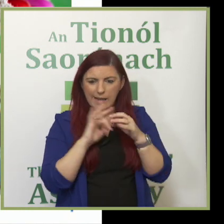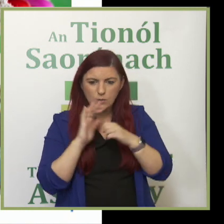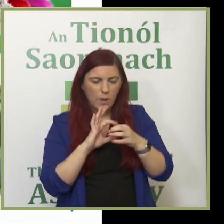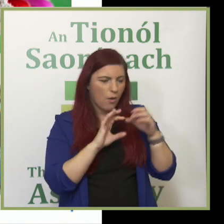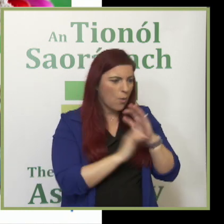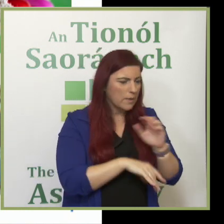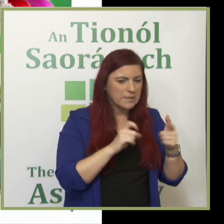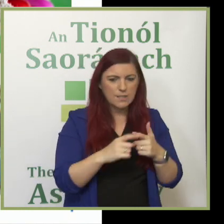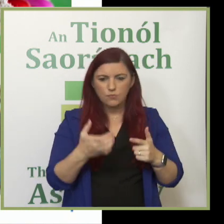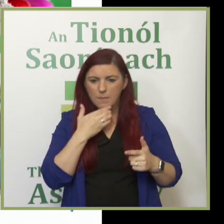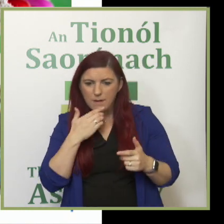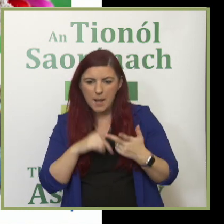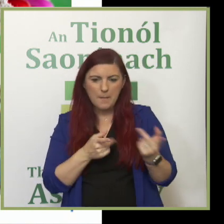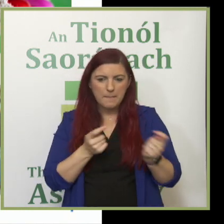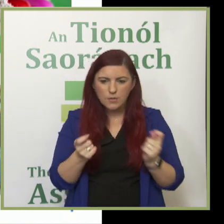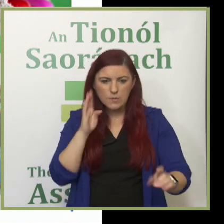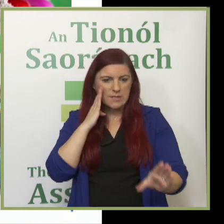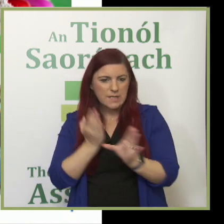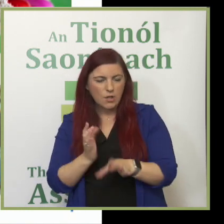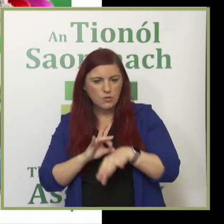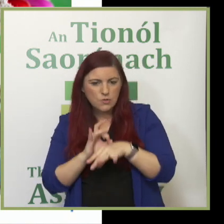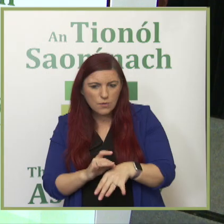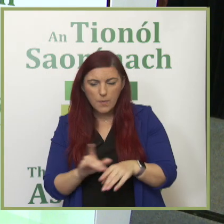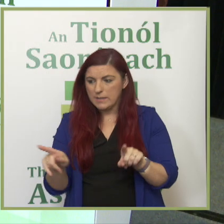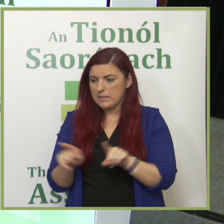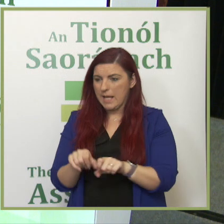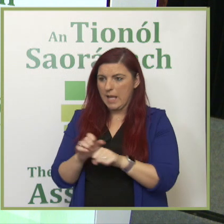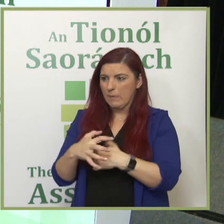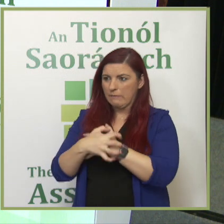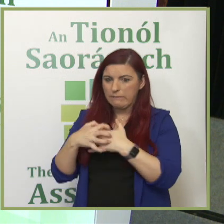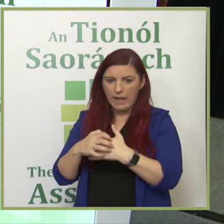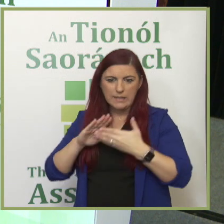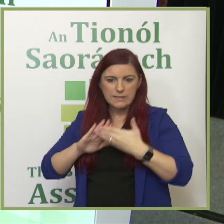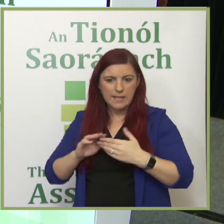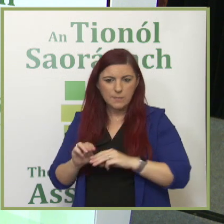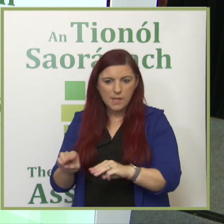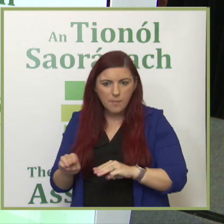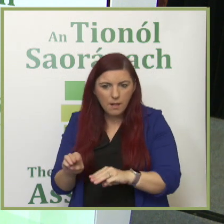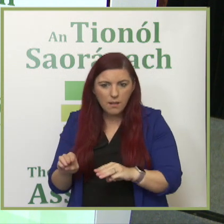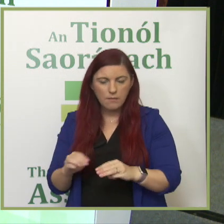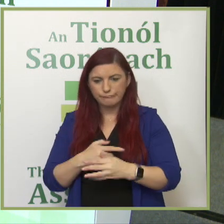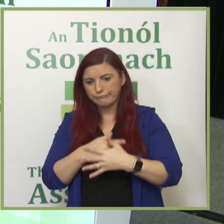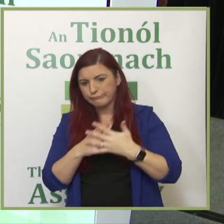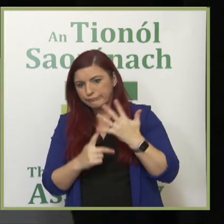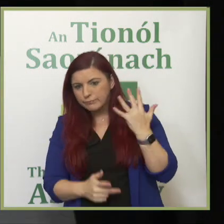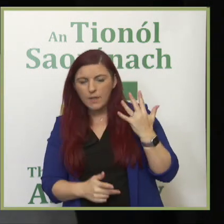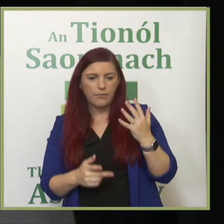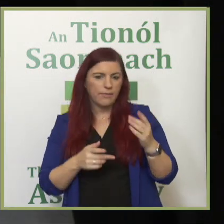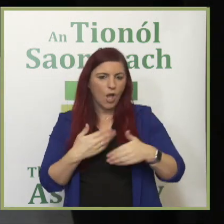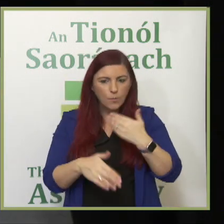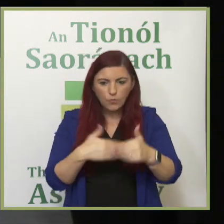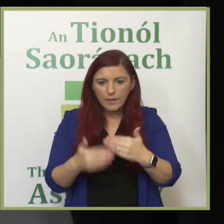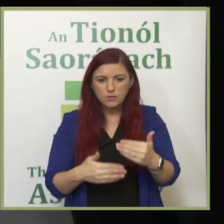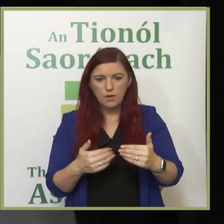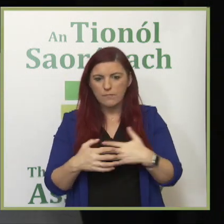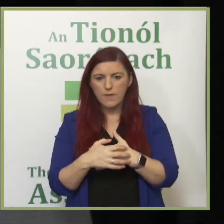the management of psychiatric disorders, but also violence and intimidation in communities related to the operation of drug markets, or